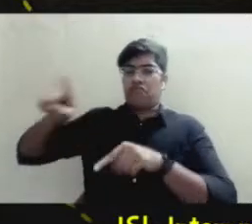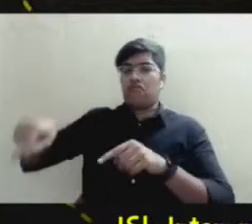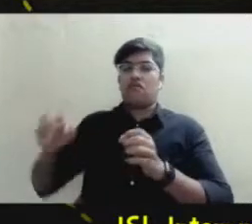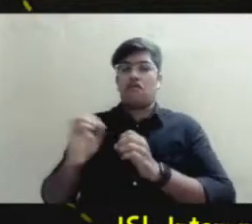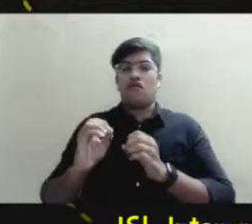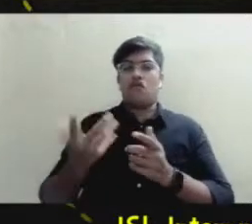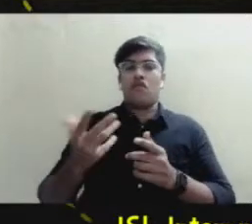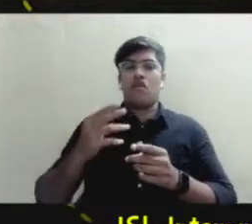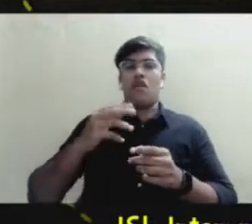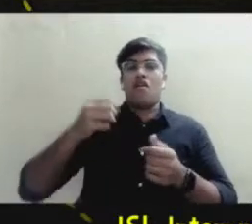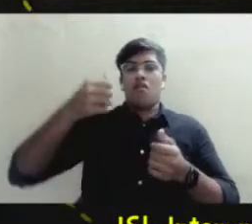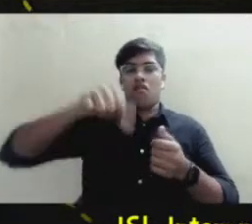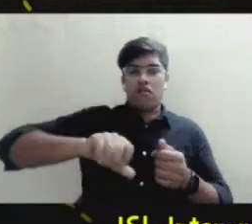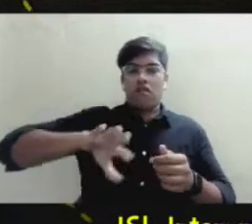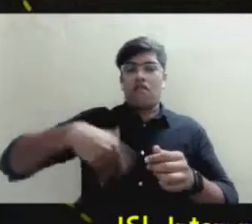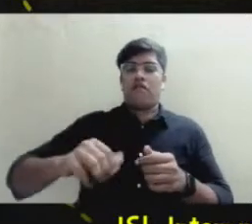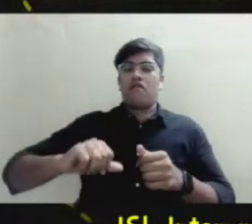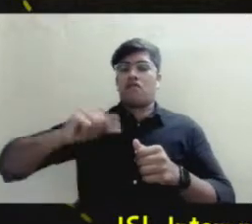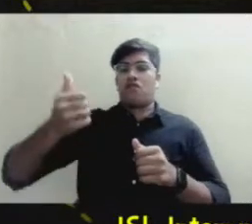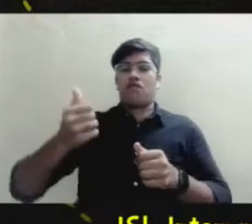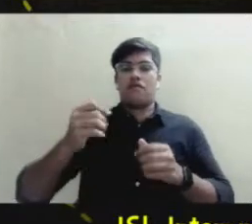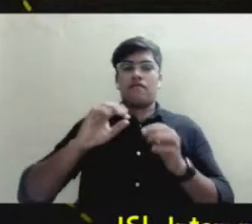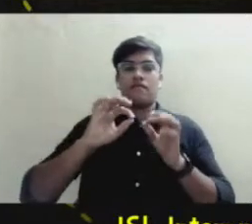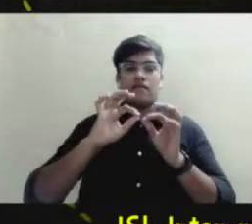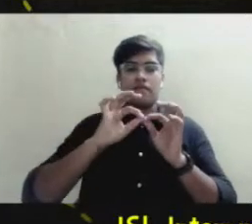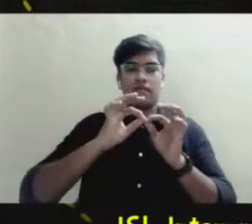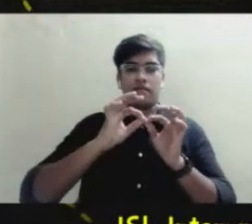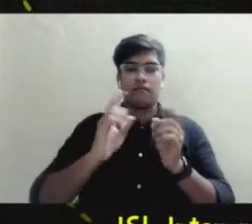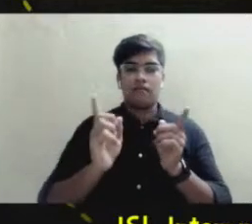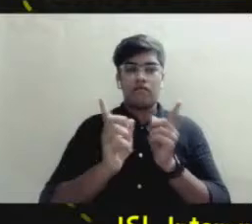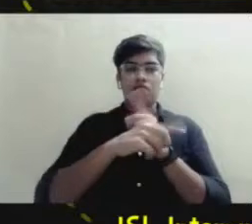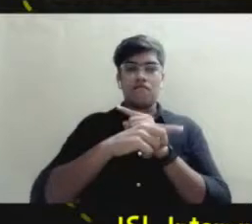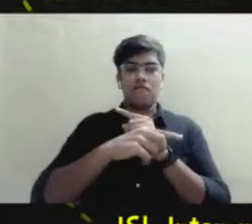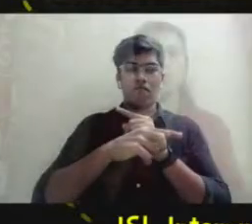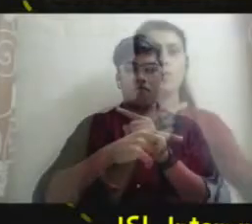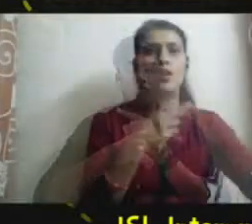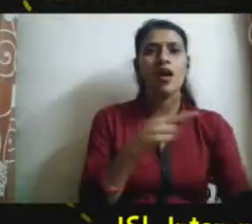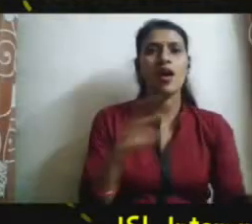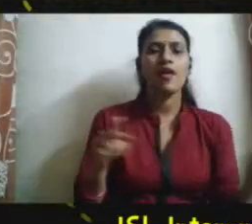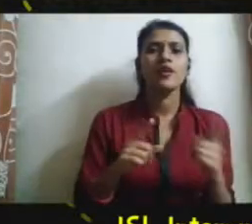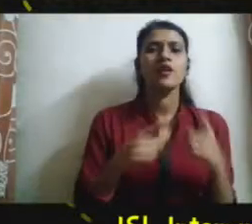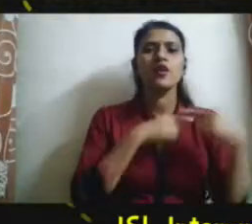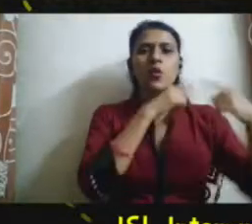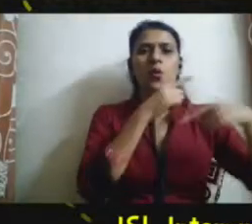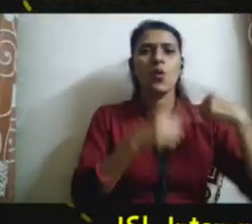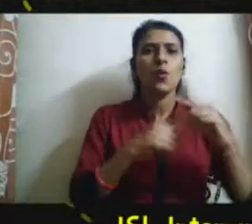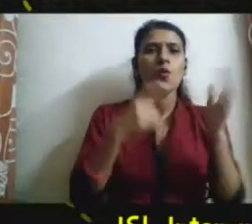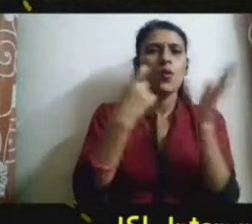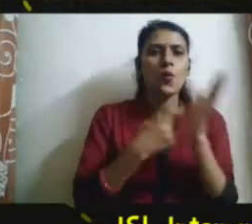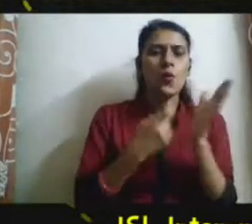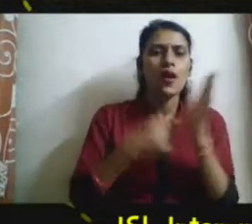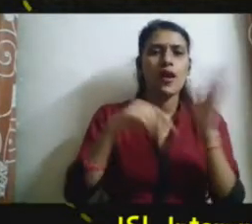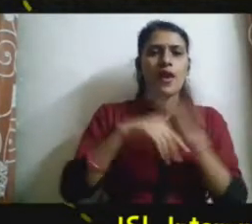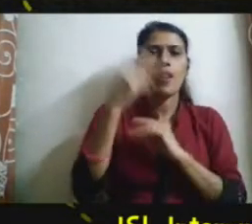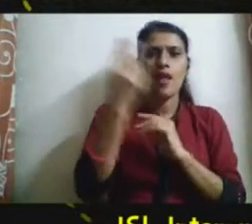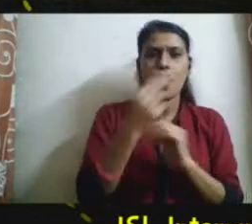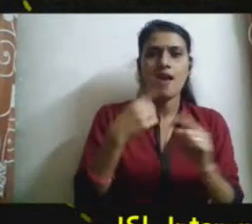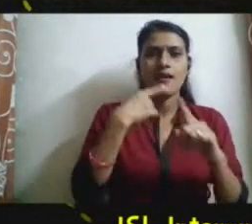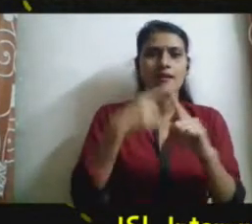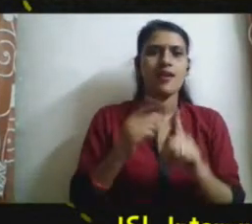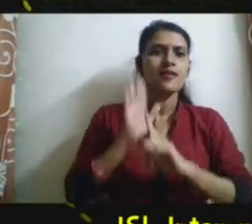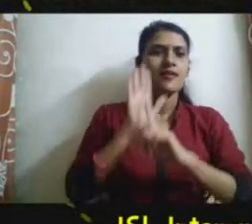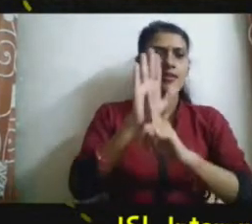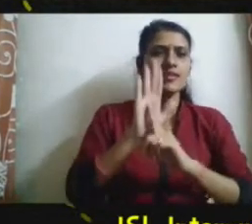in fact, the many stories that you've told us in the other kinds of traditions of art and expression, actually they're about